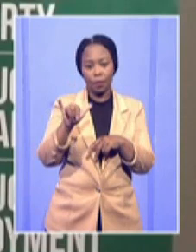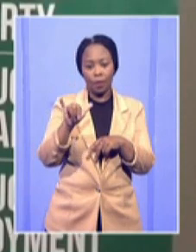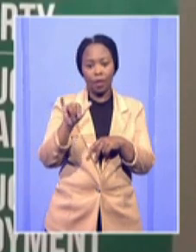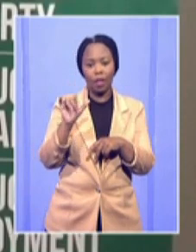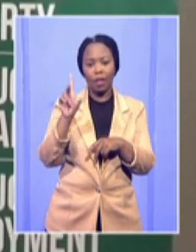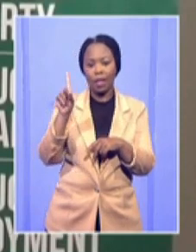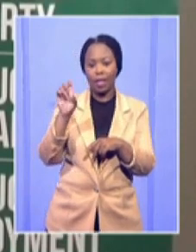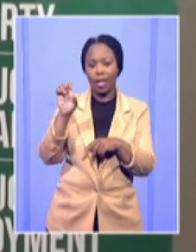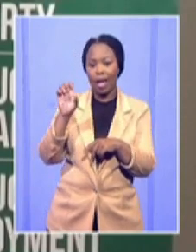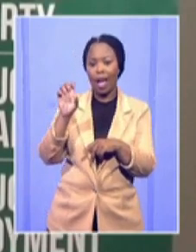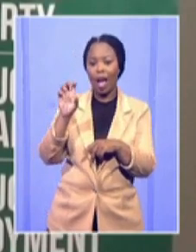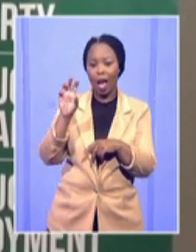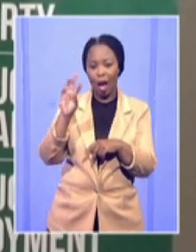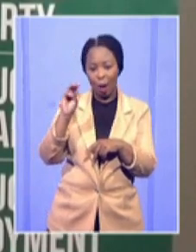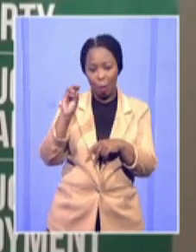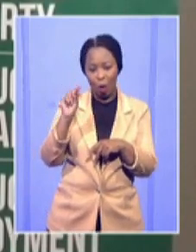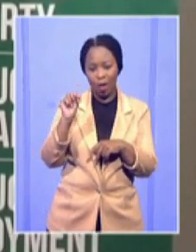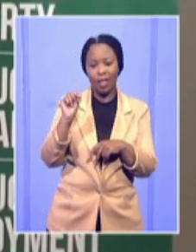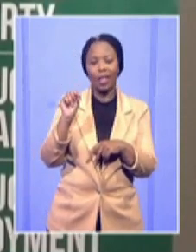Demon.